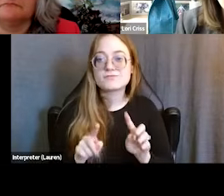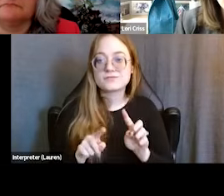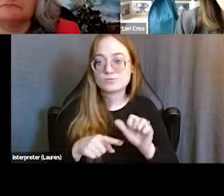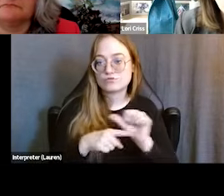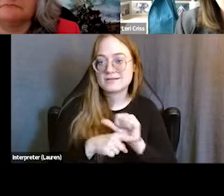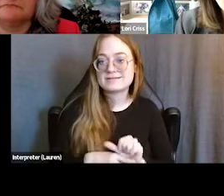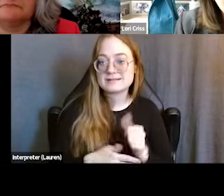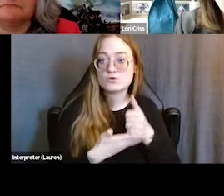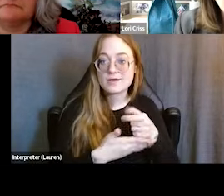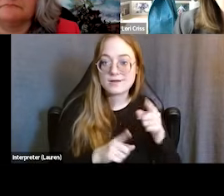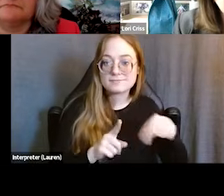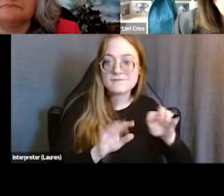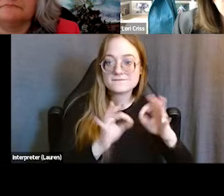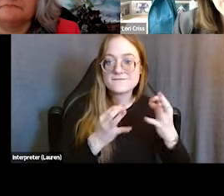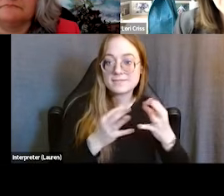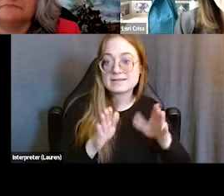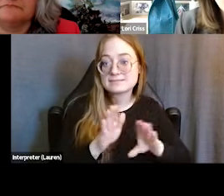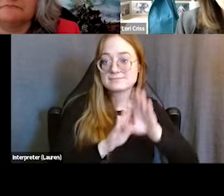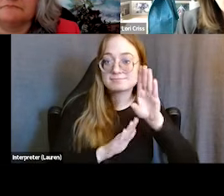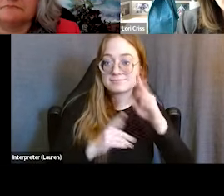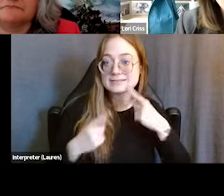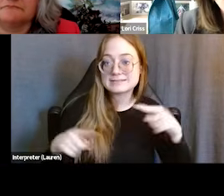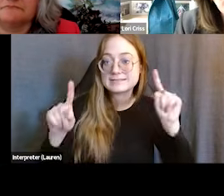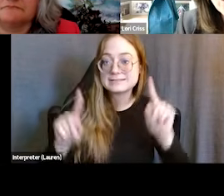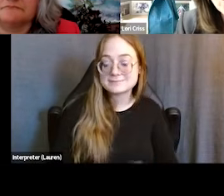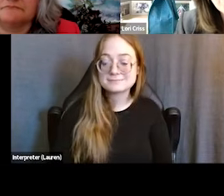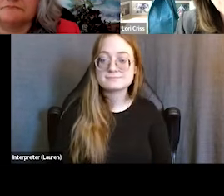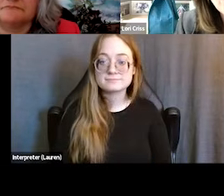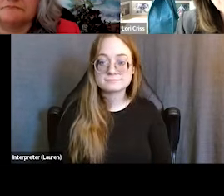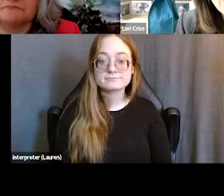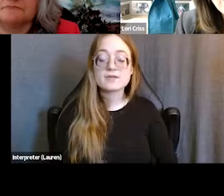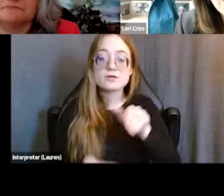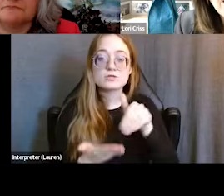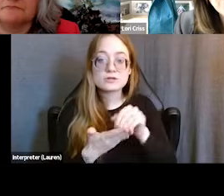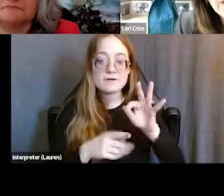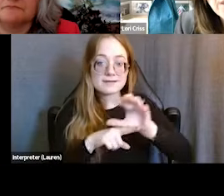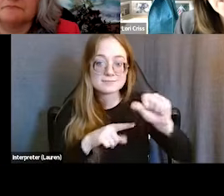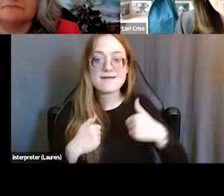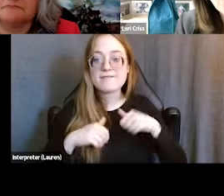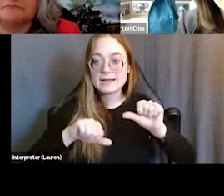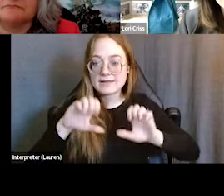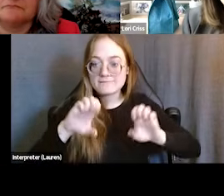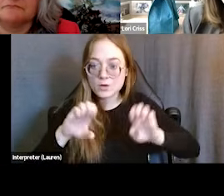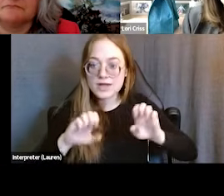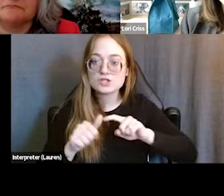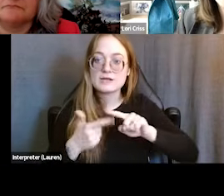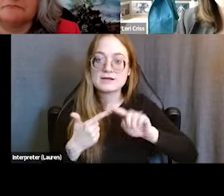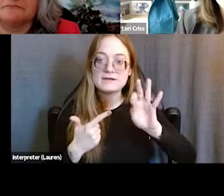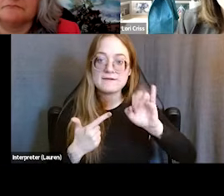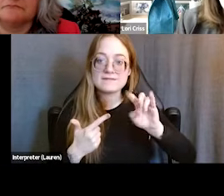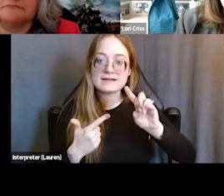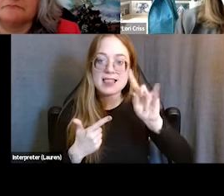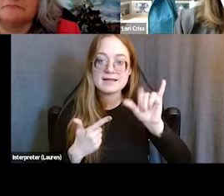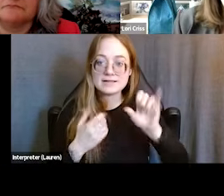that crisis as well. The Center of Excellence also has an evaluation component. They have fidelity support and